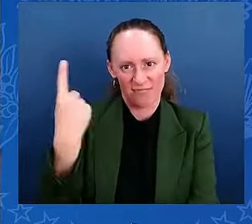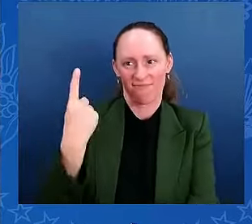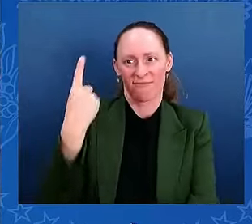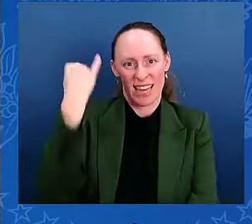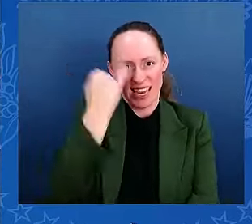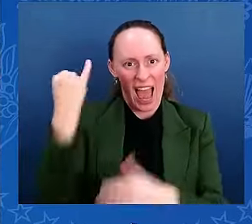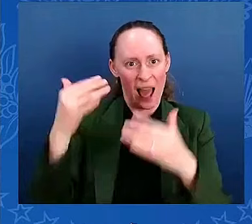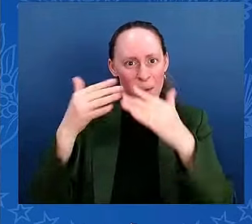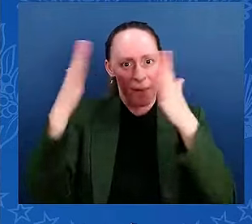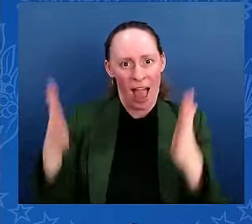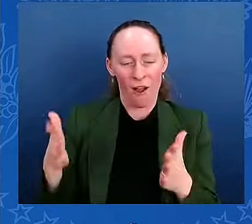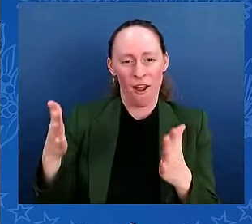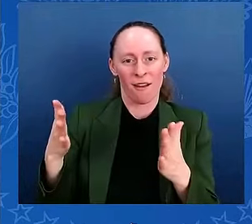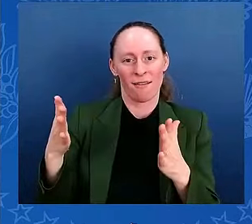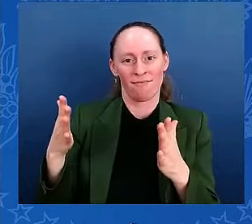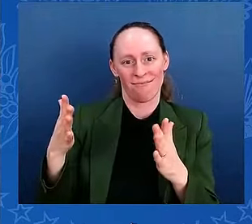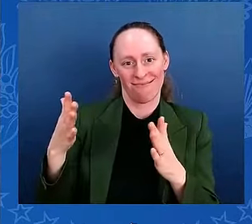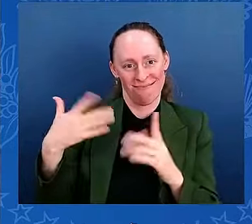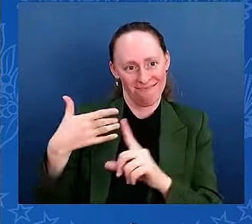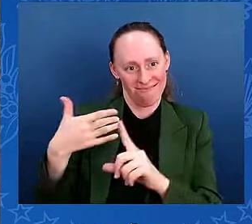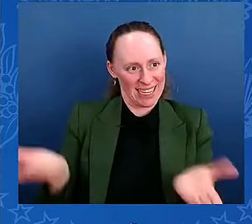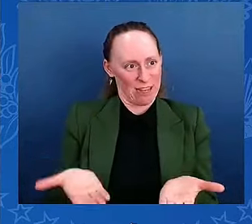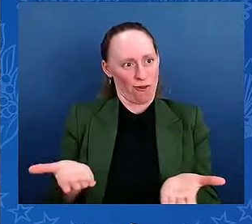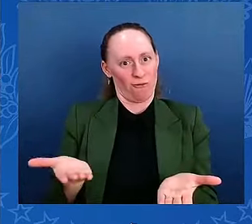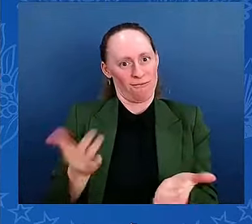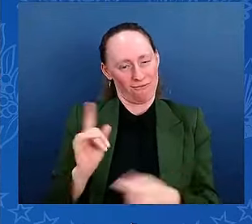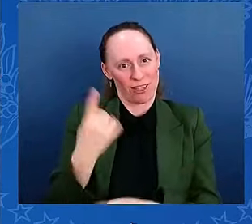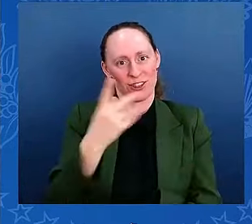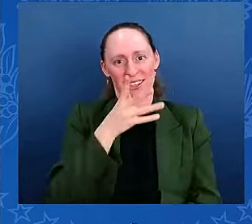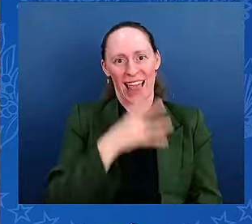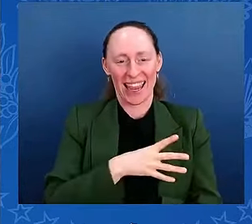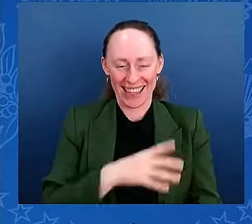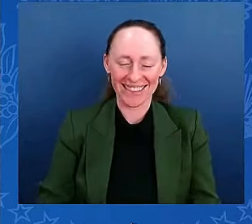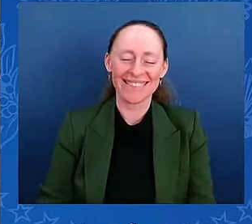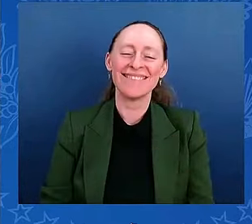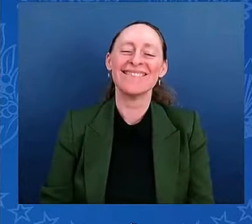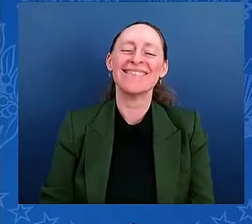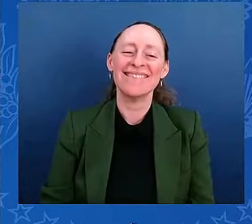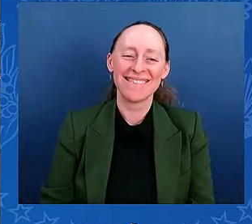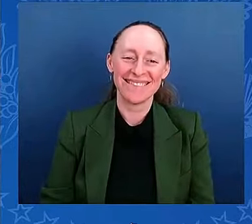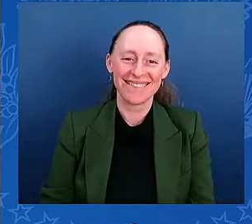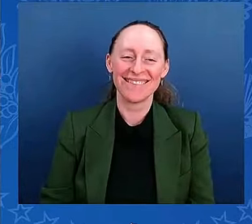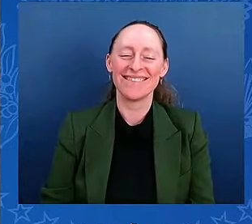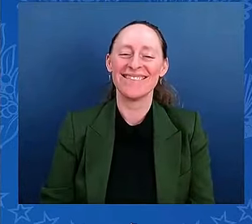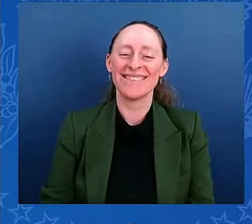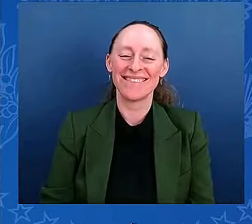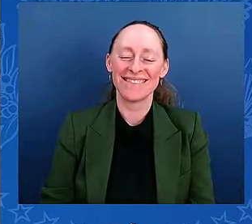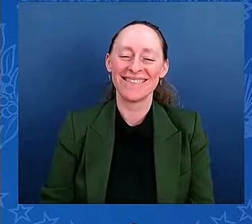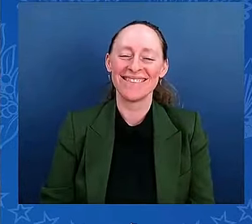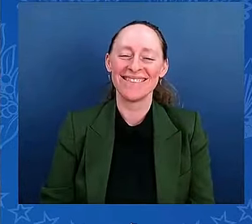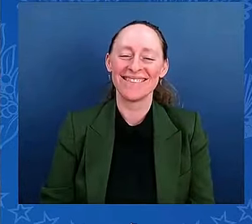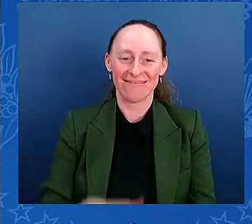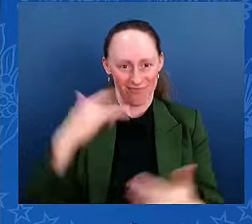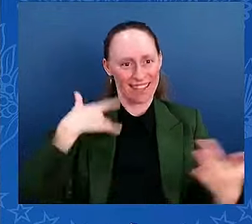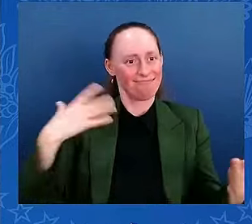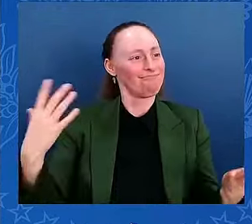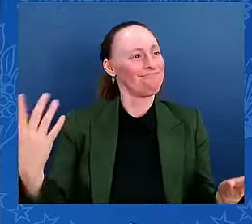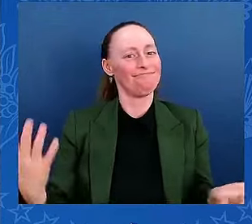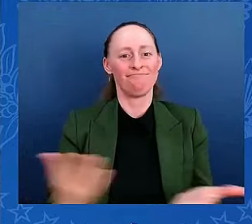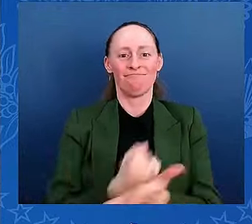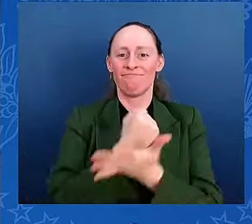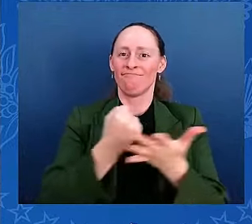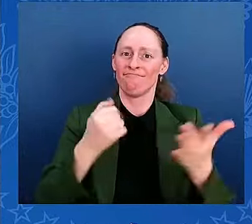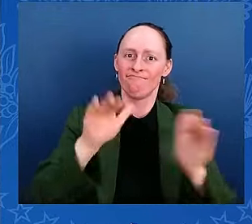That's why I've used this platform to give more women a seat at the table in discussions about their own